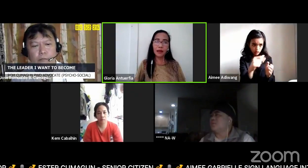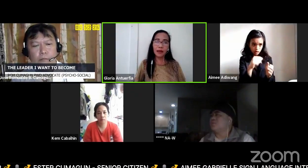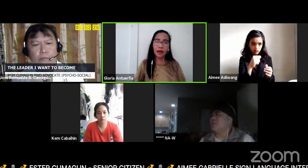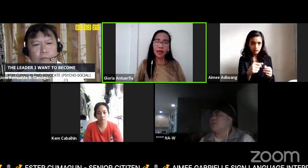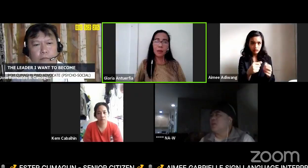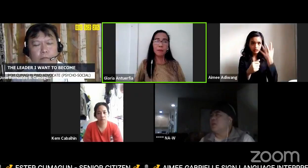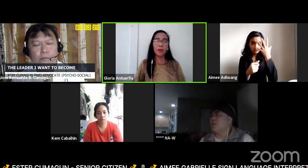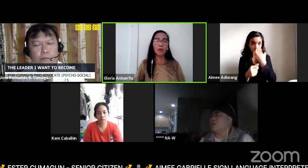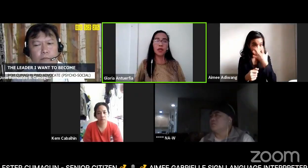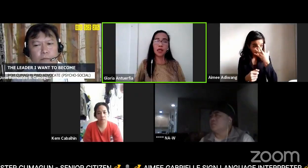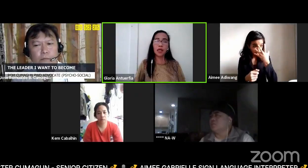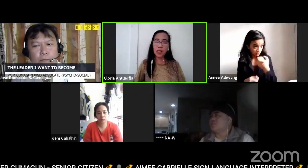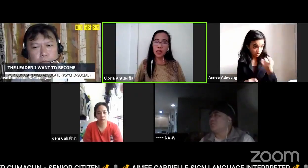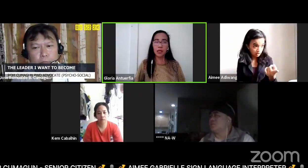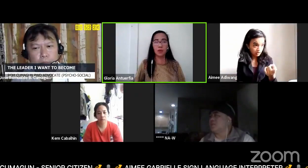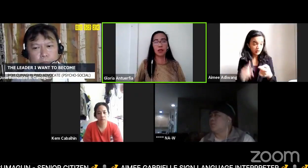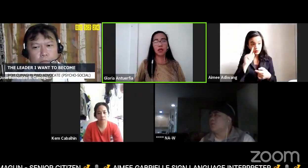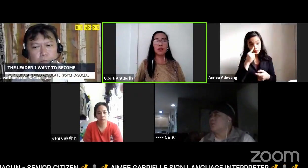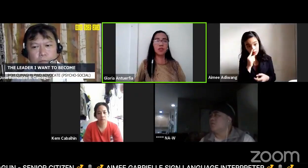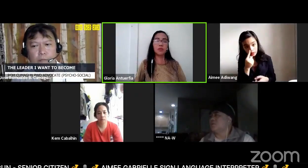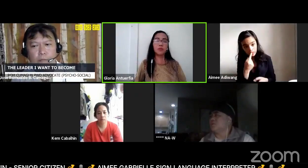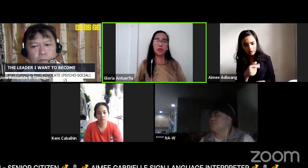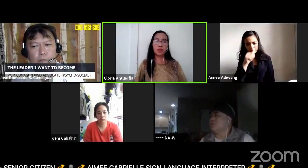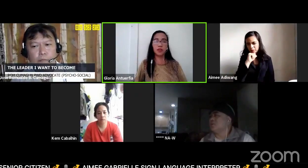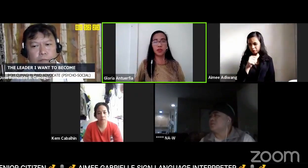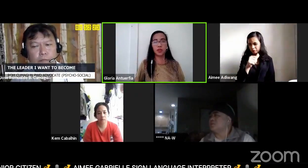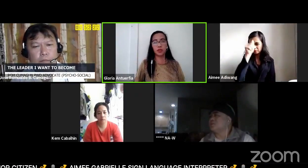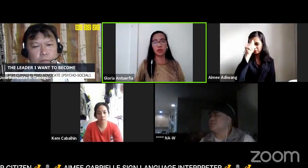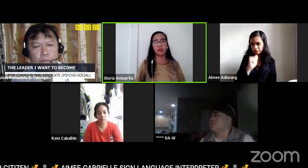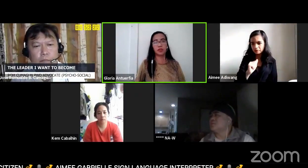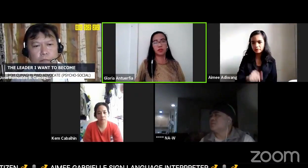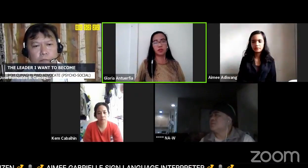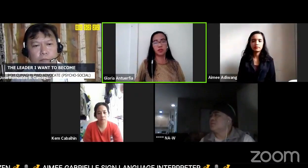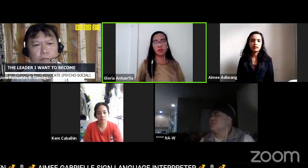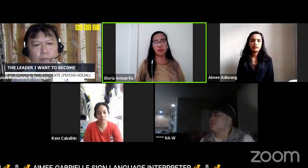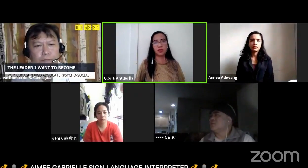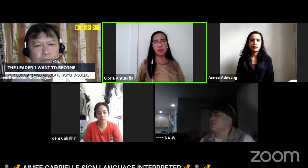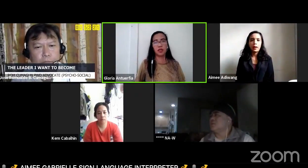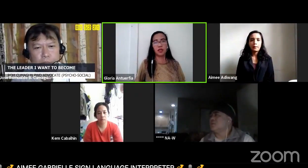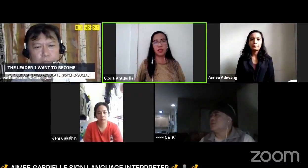nagagalit ka na, nababagot ka na, naiinip ka na, how much more 2 years?